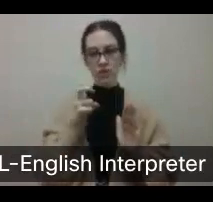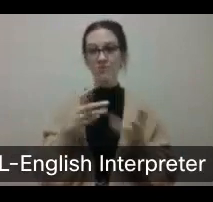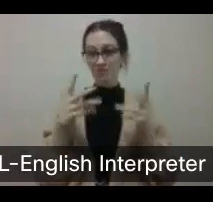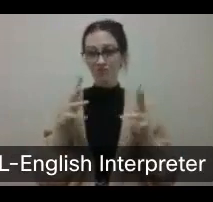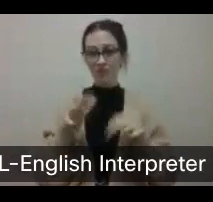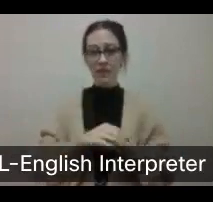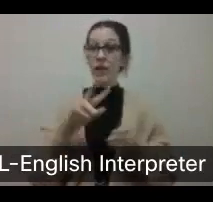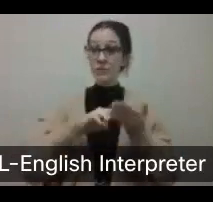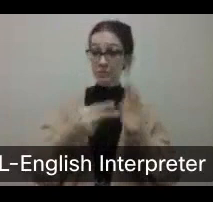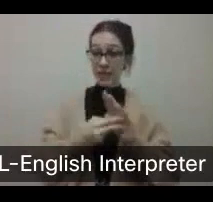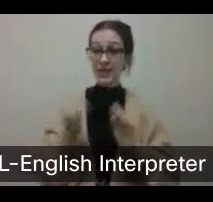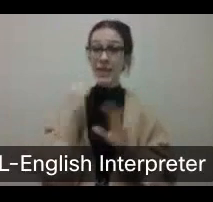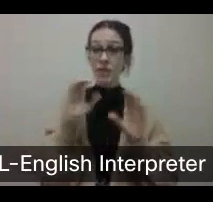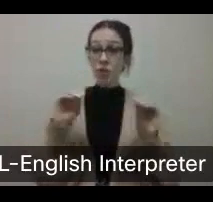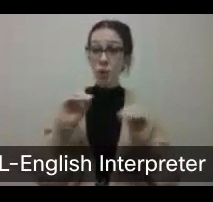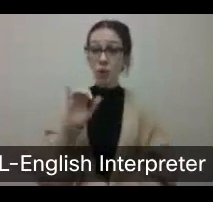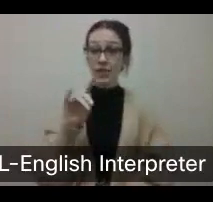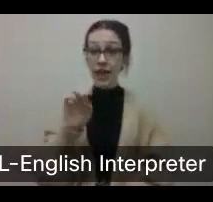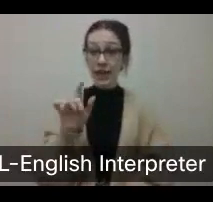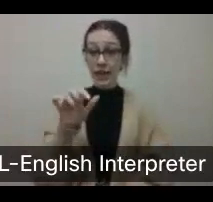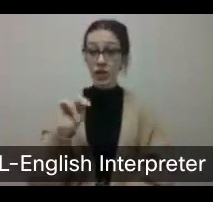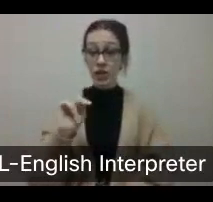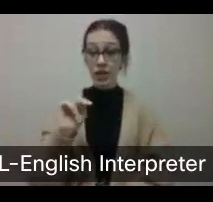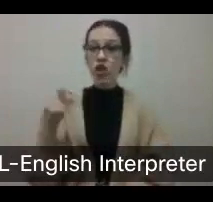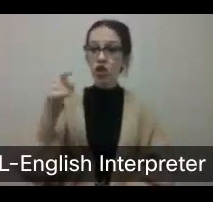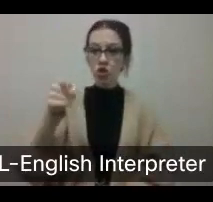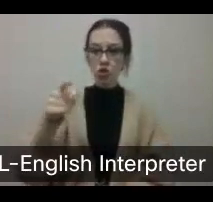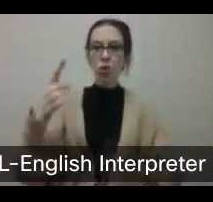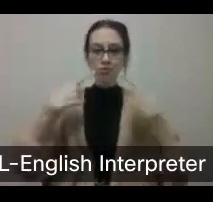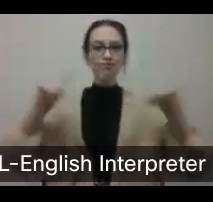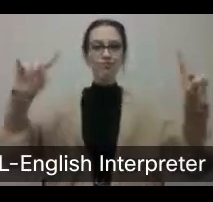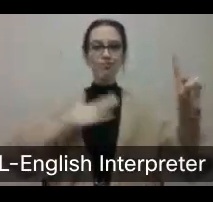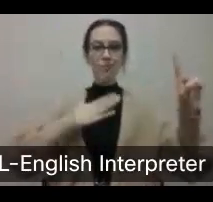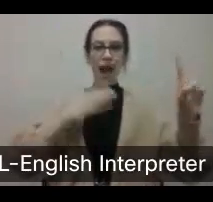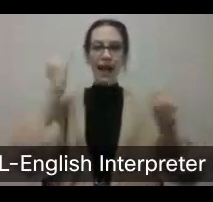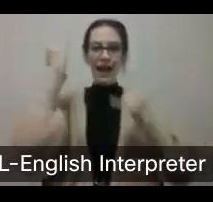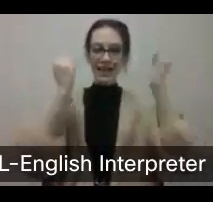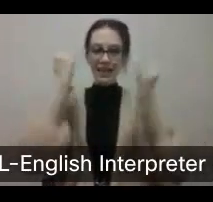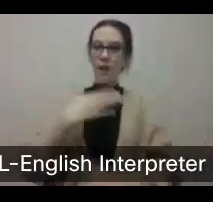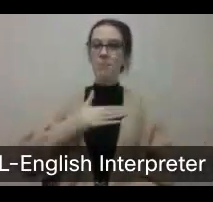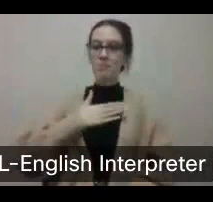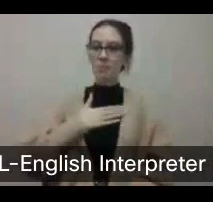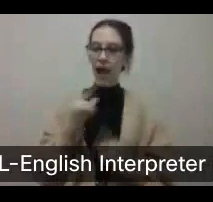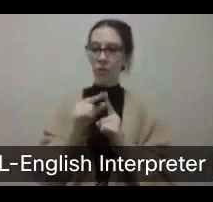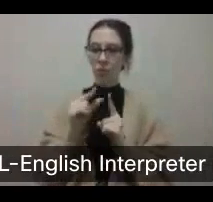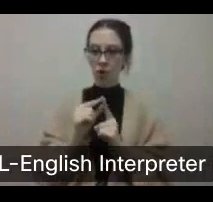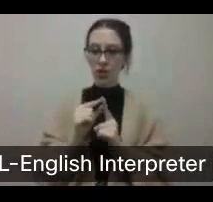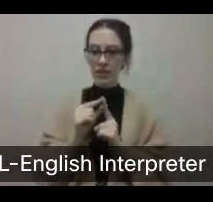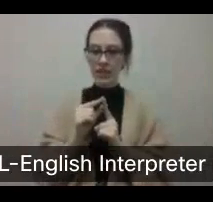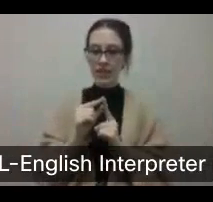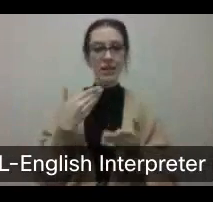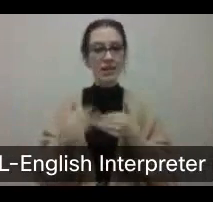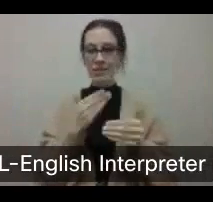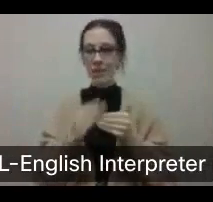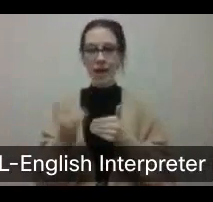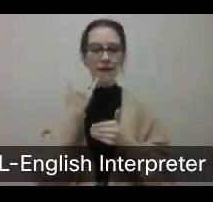Or maybe you have written it in your own way, in your own words, but if it wasn't your original idea, if